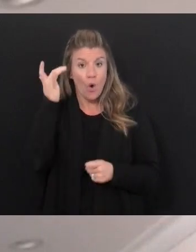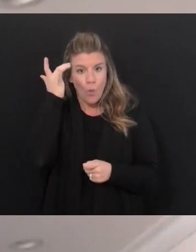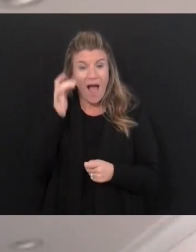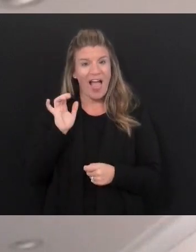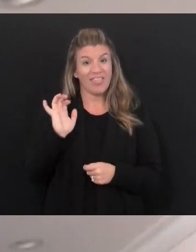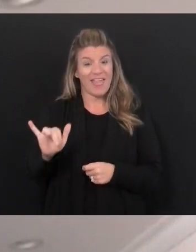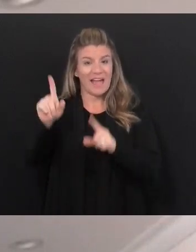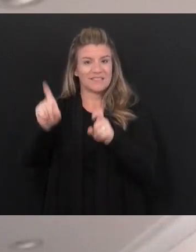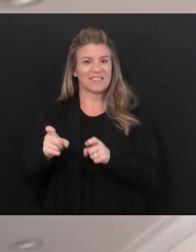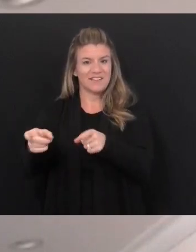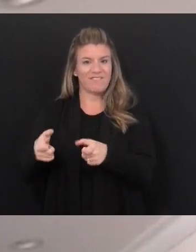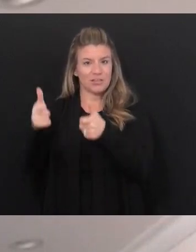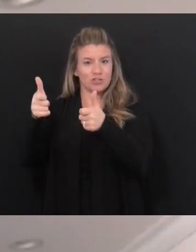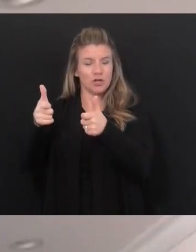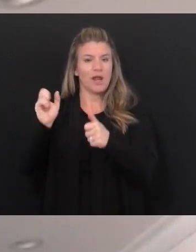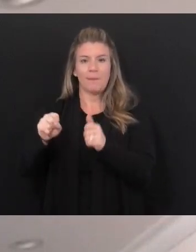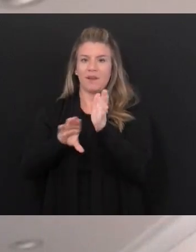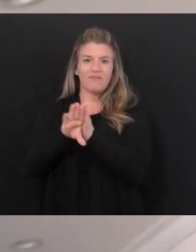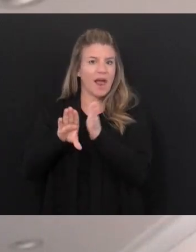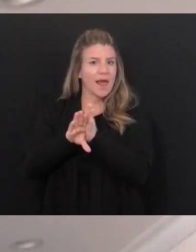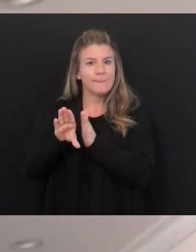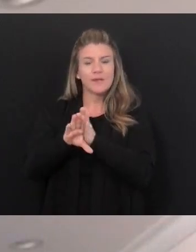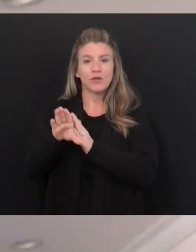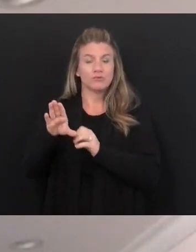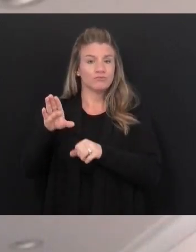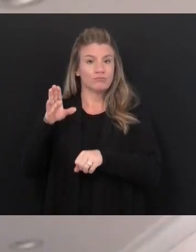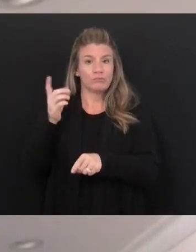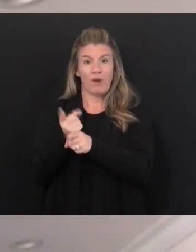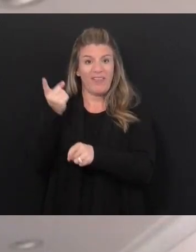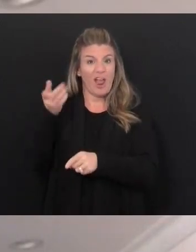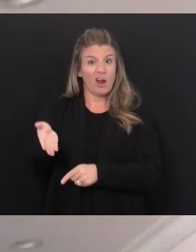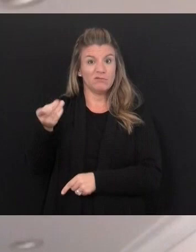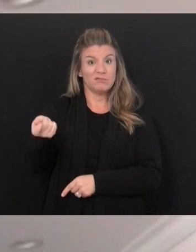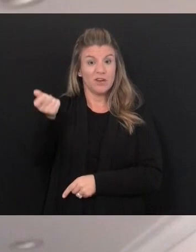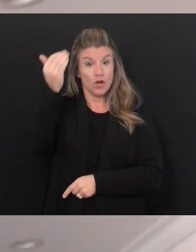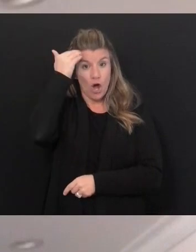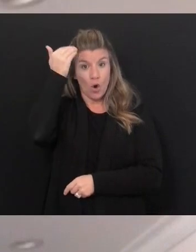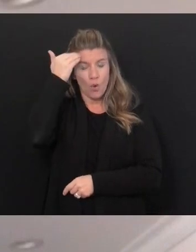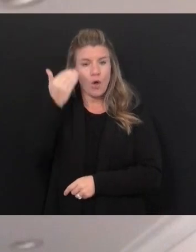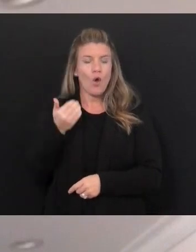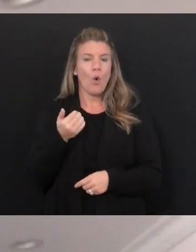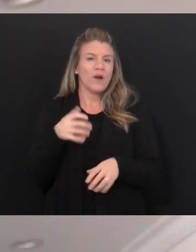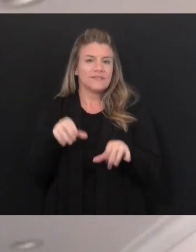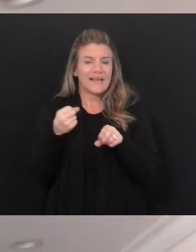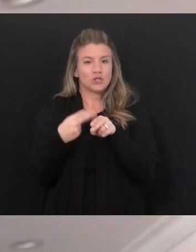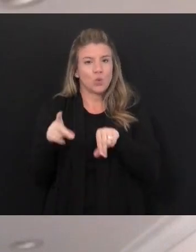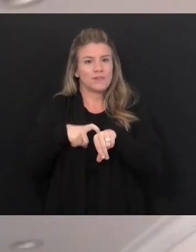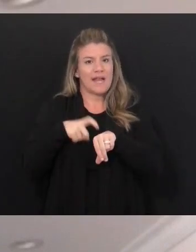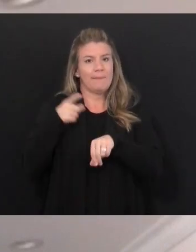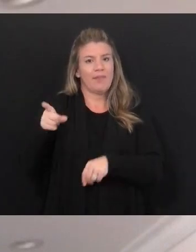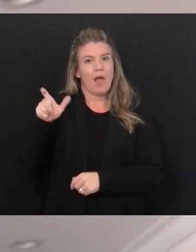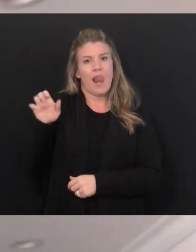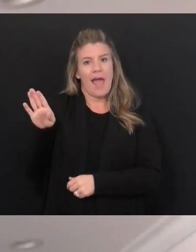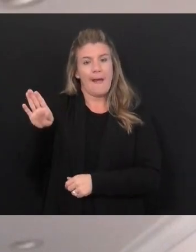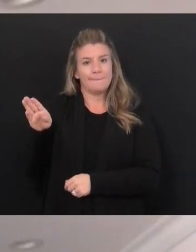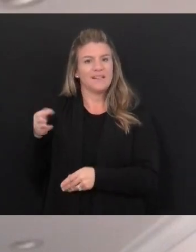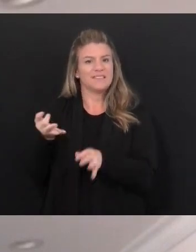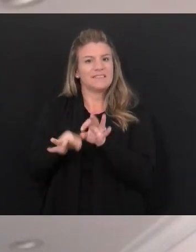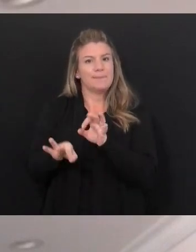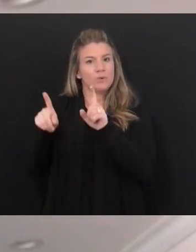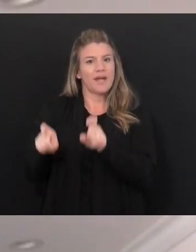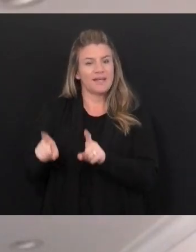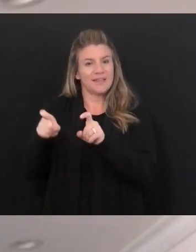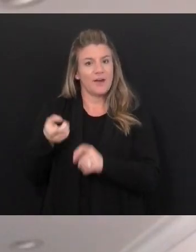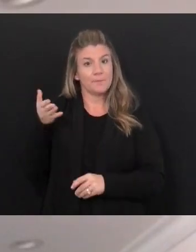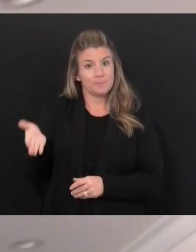fast test that can be developed either on site or within a very short period of time in a laboratory, simpler test to do.